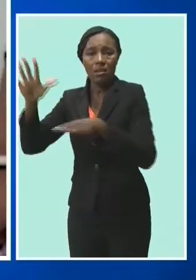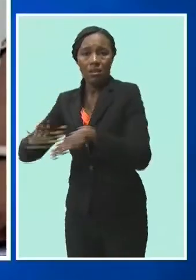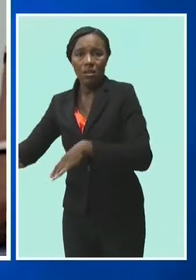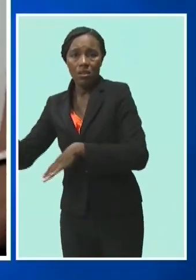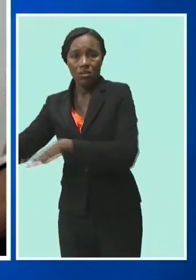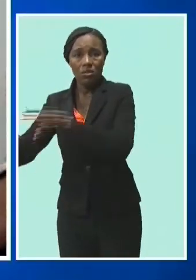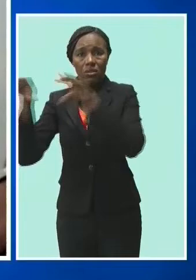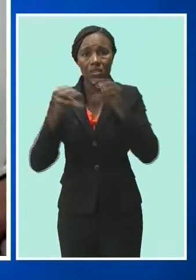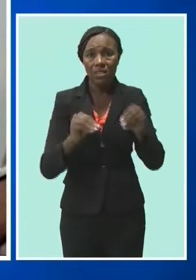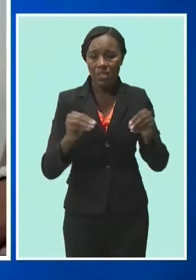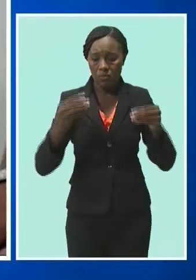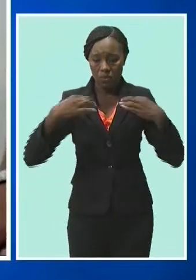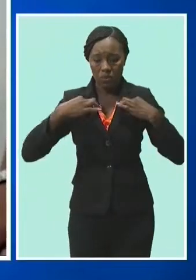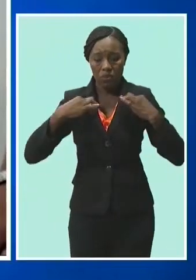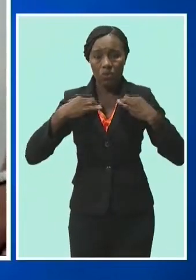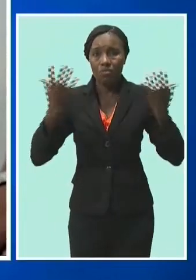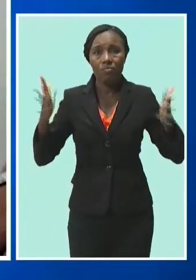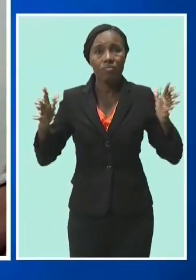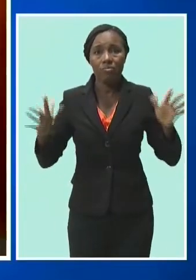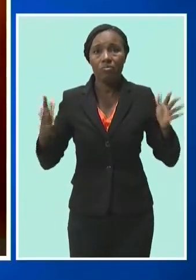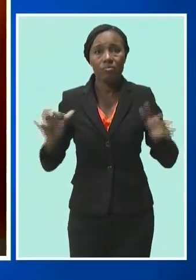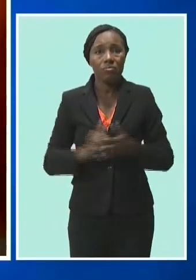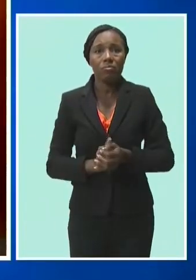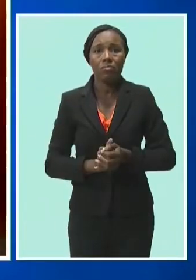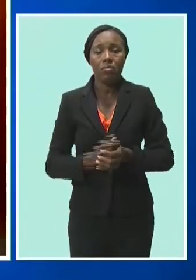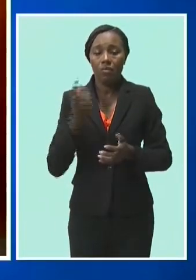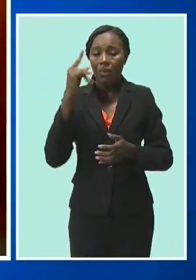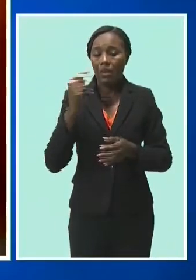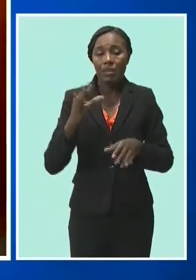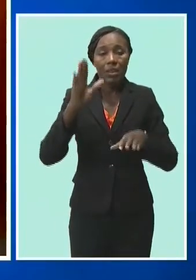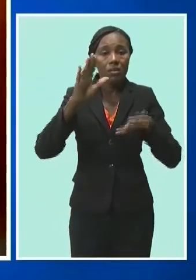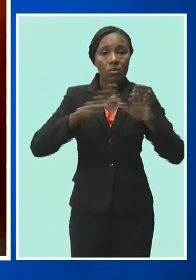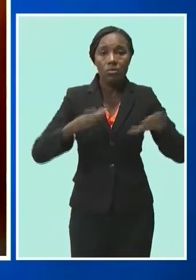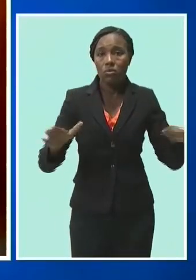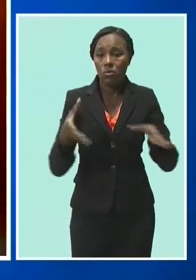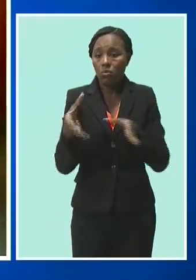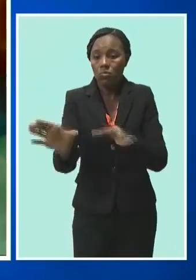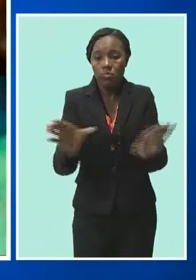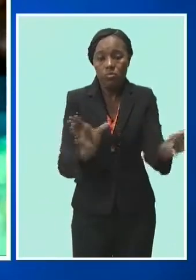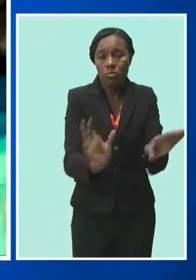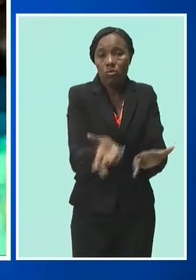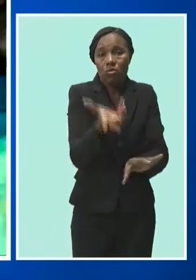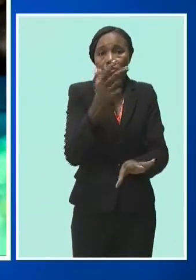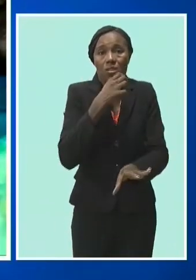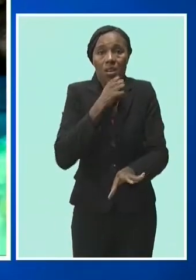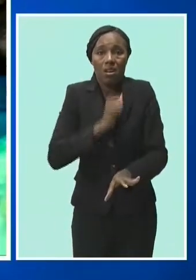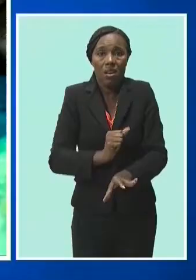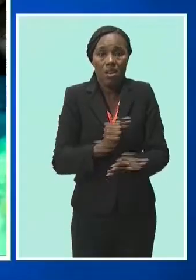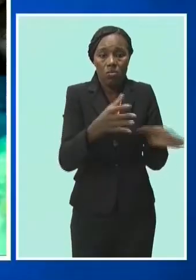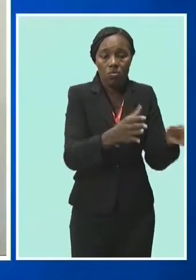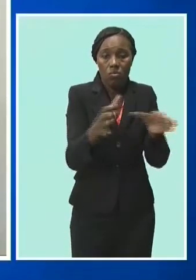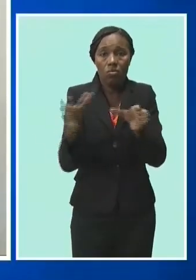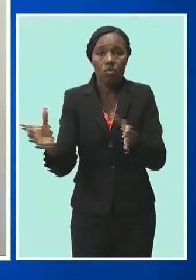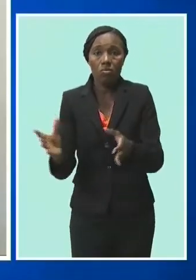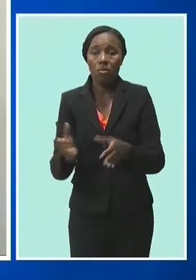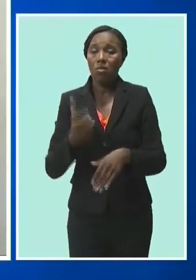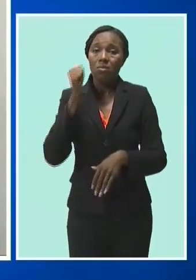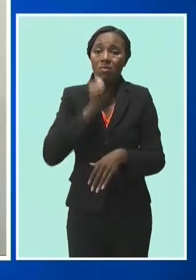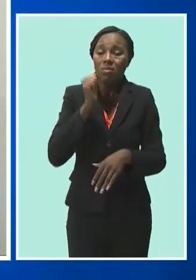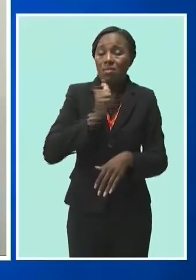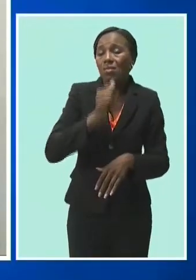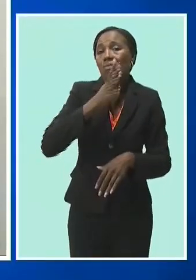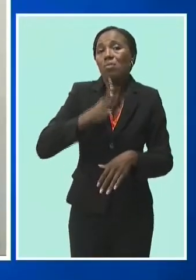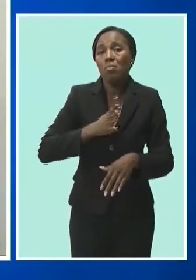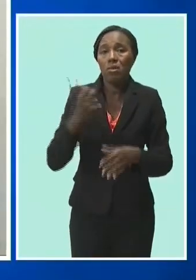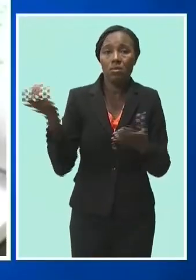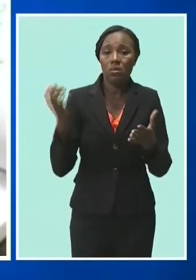children are broken up into three age groups. Every day, new mothers enroll their children, but space is limited. It's why the group is